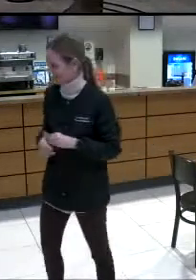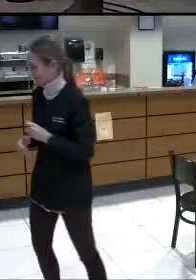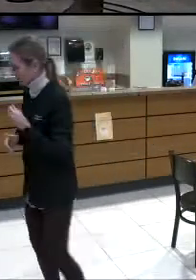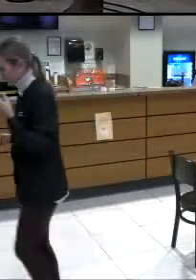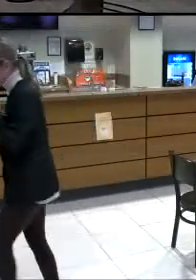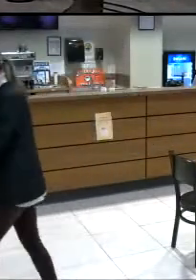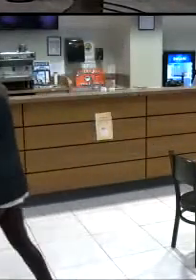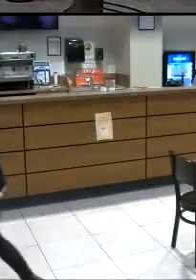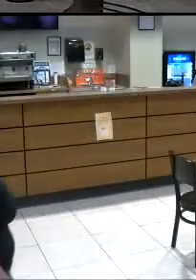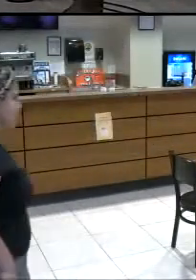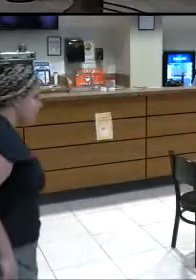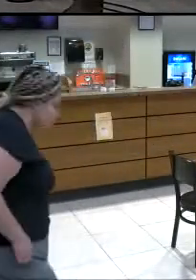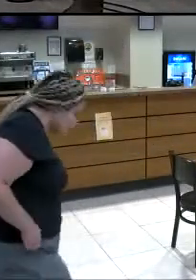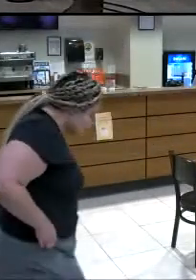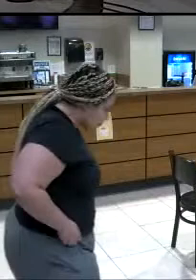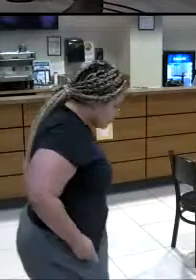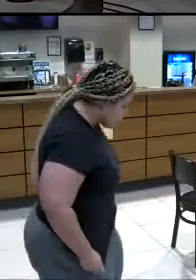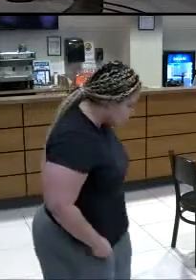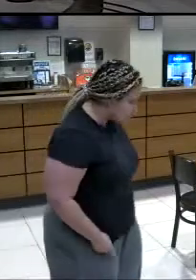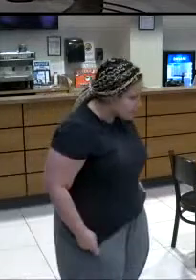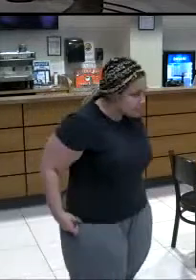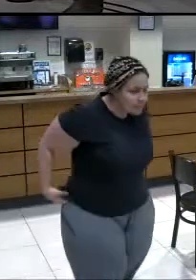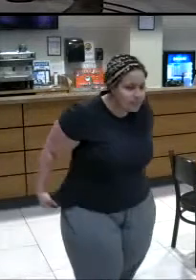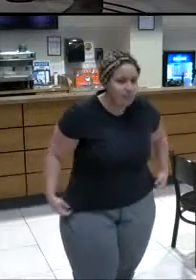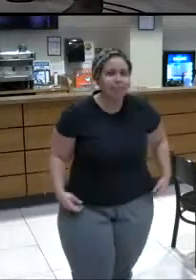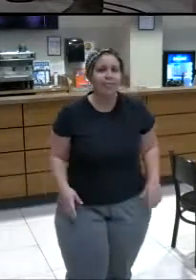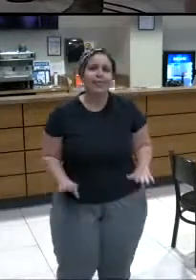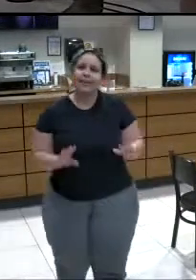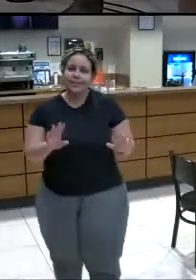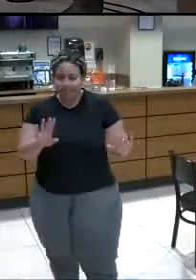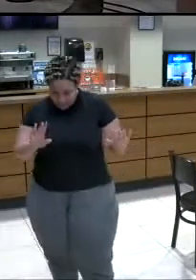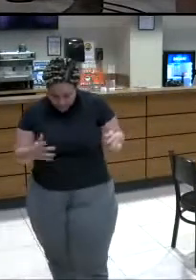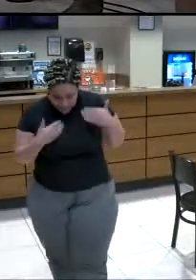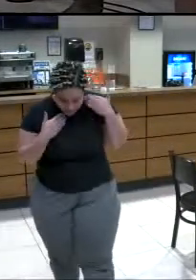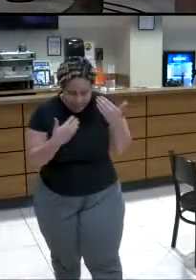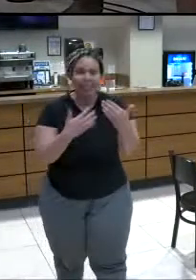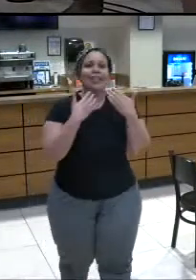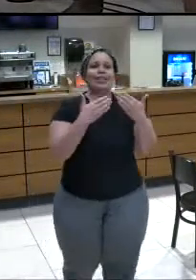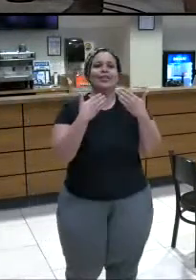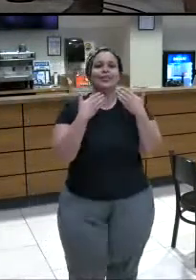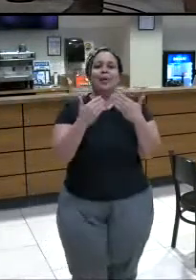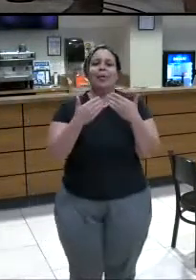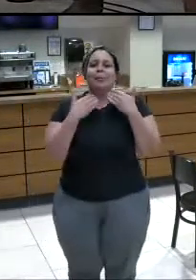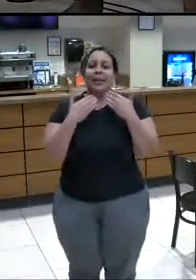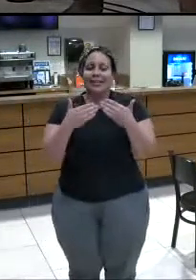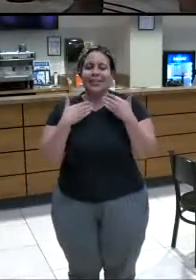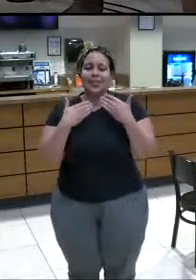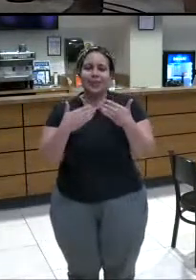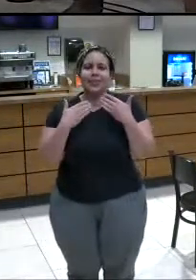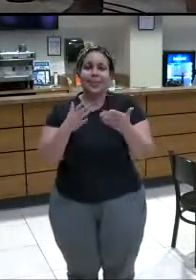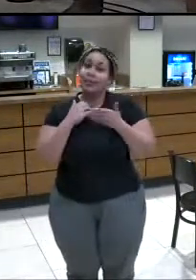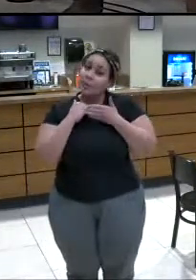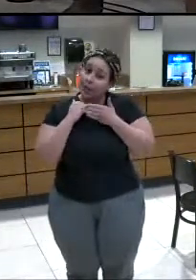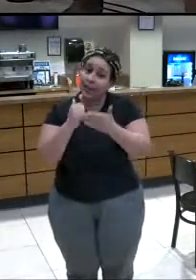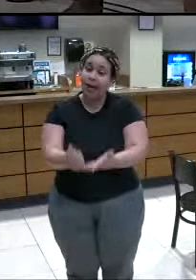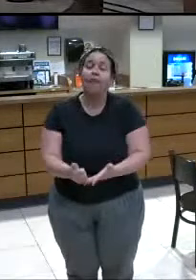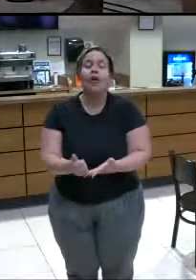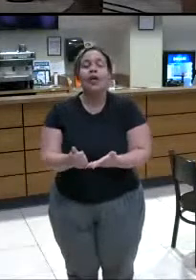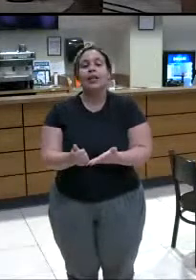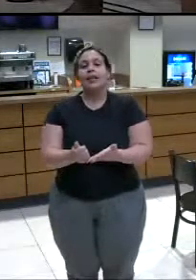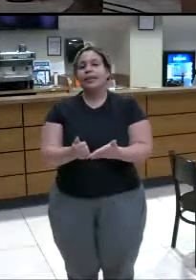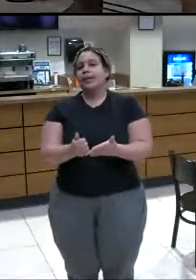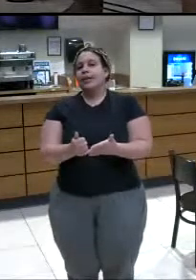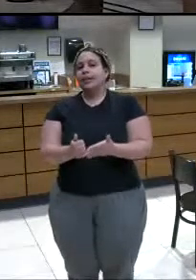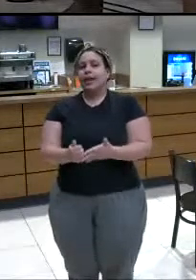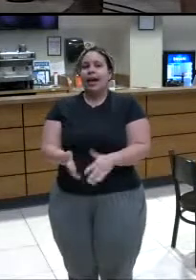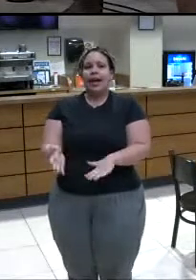No, don't sit down quite yet. All right. Do you remember? Thank you so much. It was really helpful and insightful